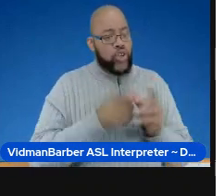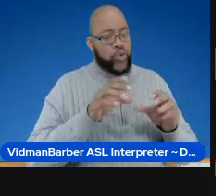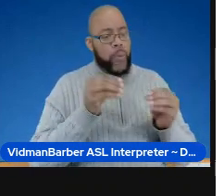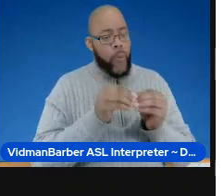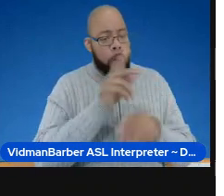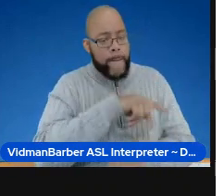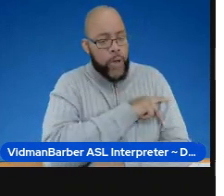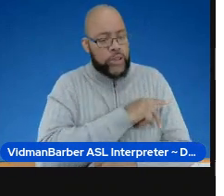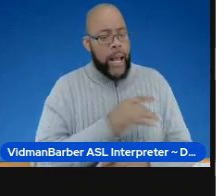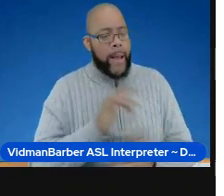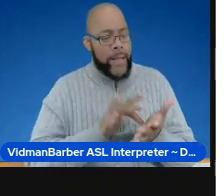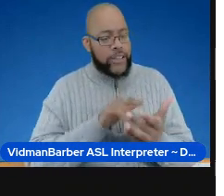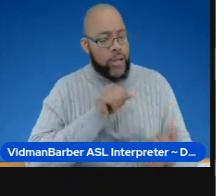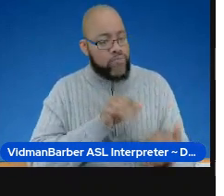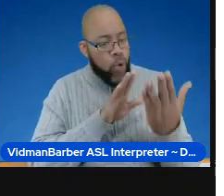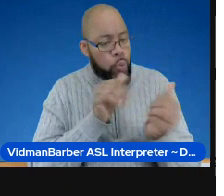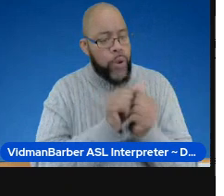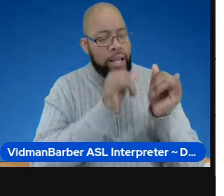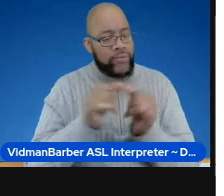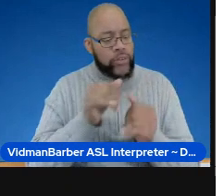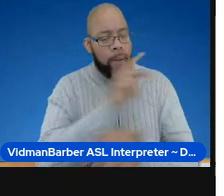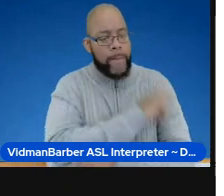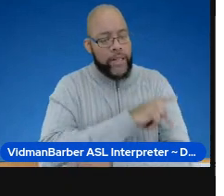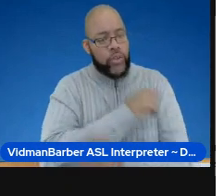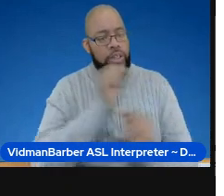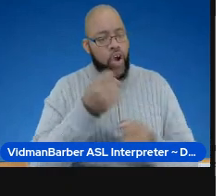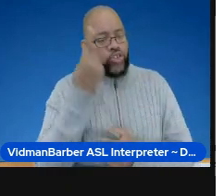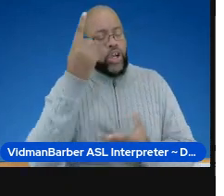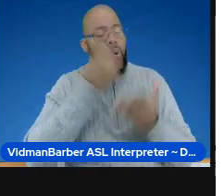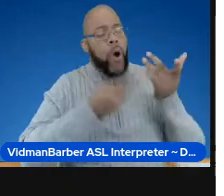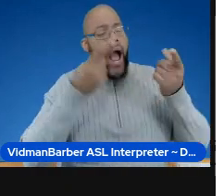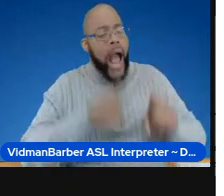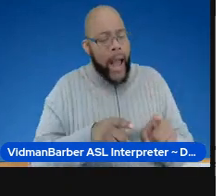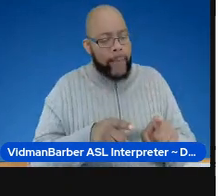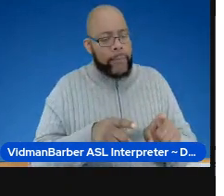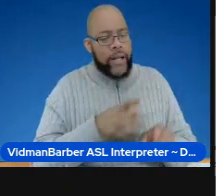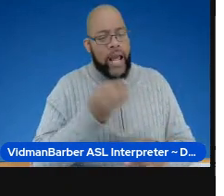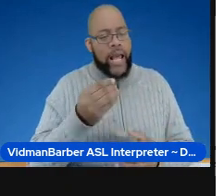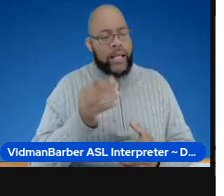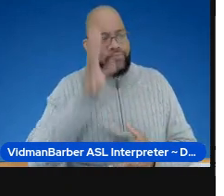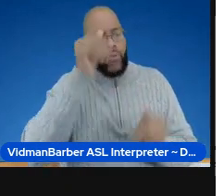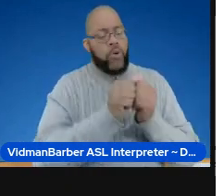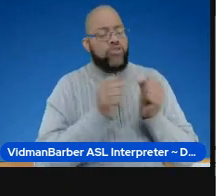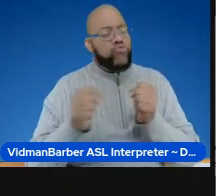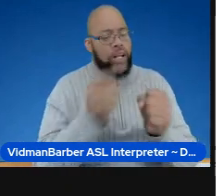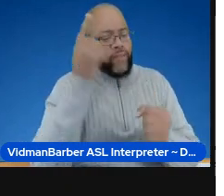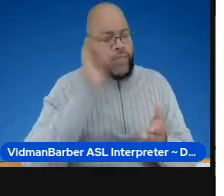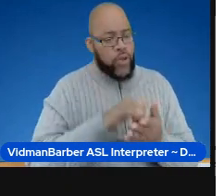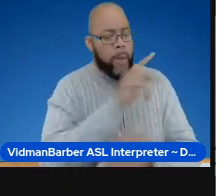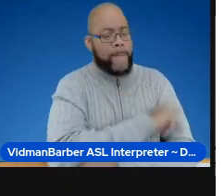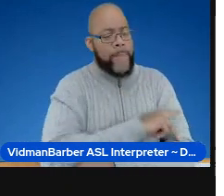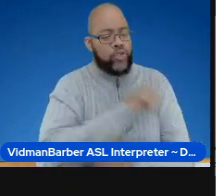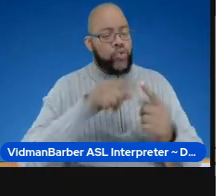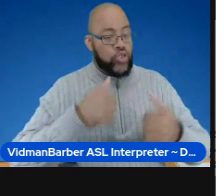personalized medicine approaches with individual patients so we can understand what's happening and come up with strategies for those patients to